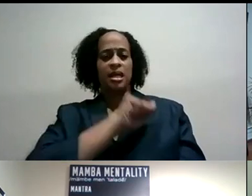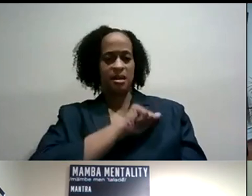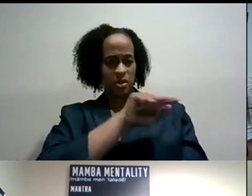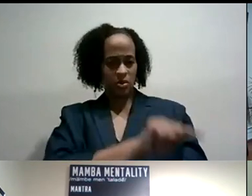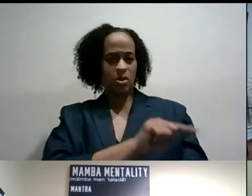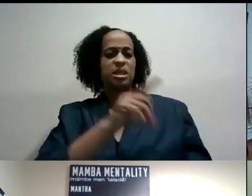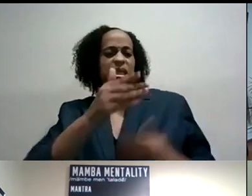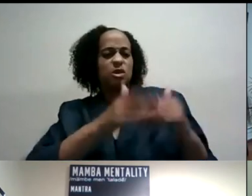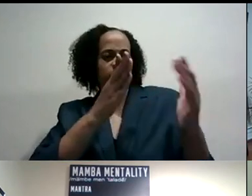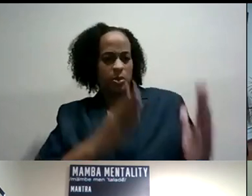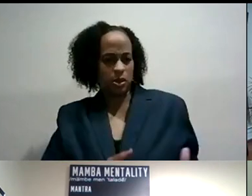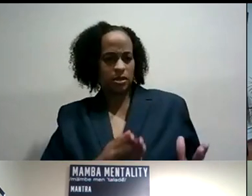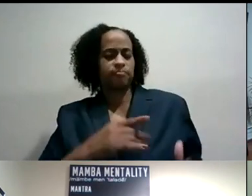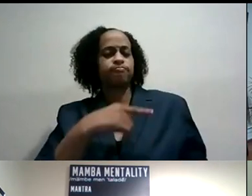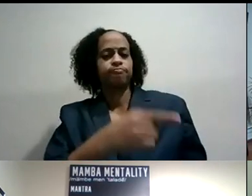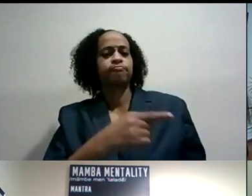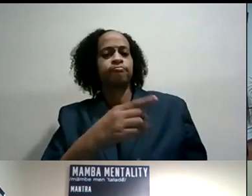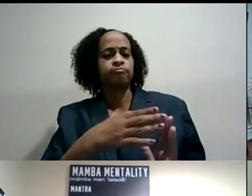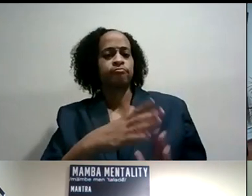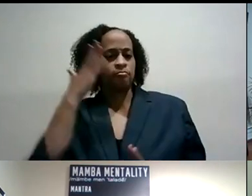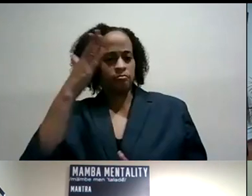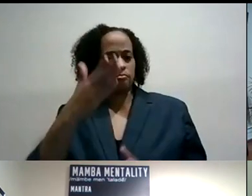as person who could get